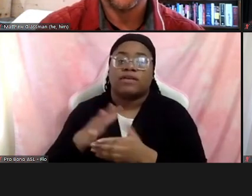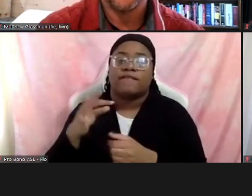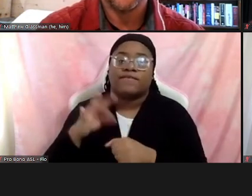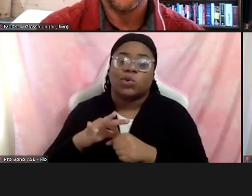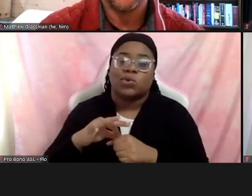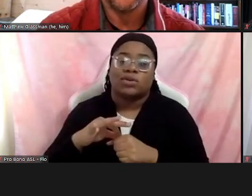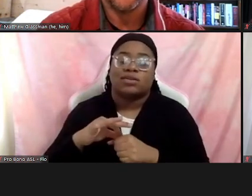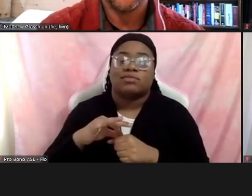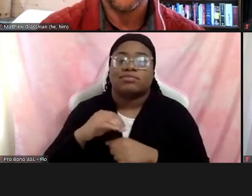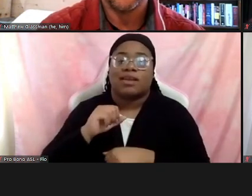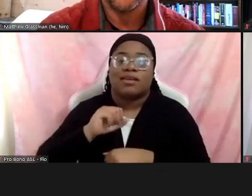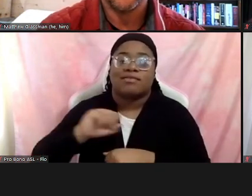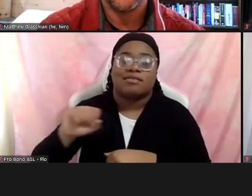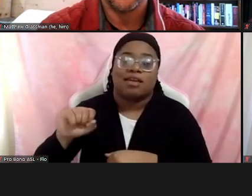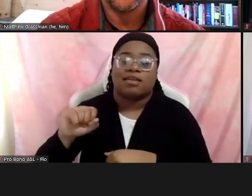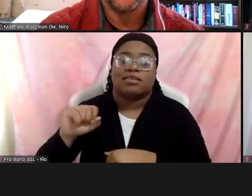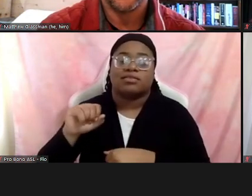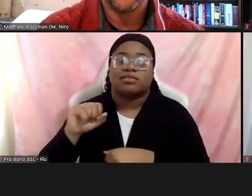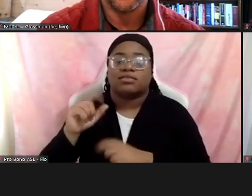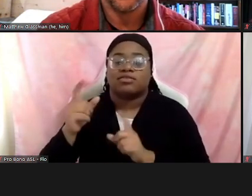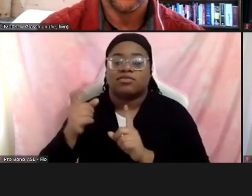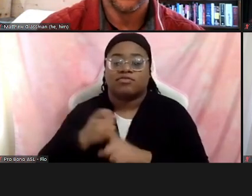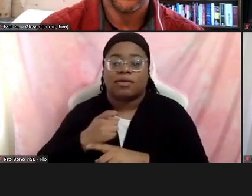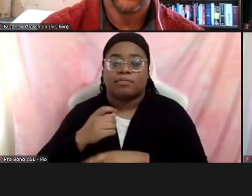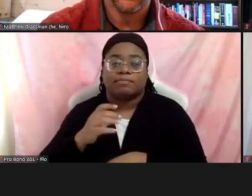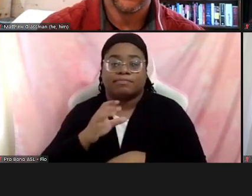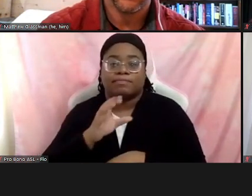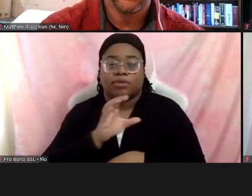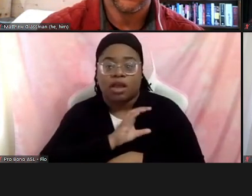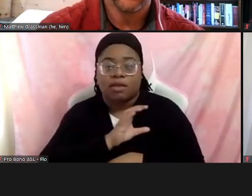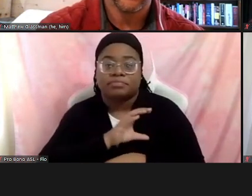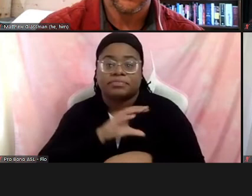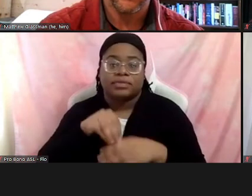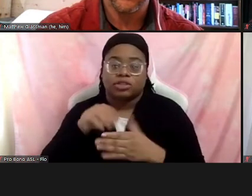school resource officers or police in their schools. And